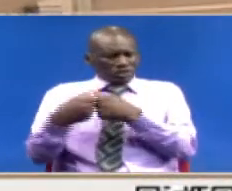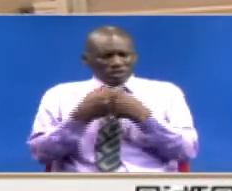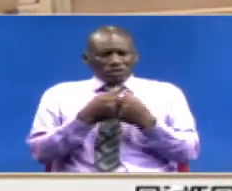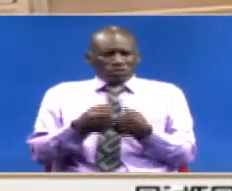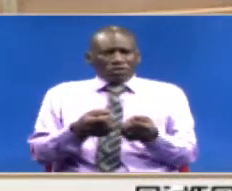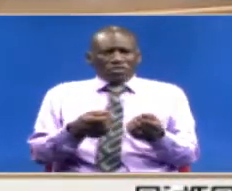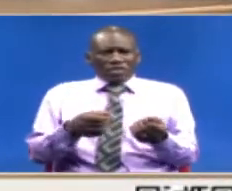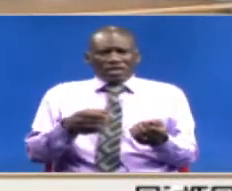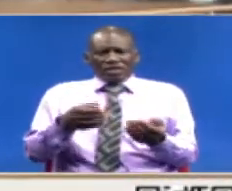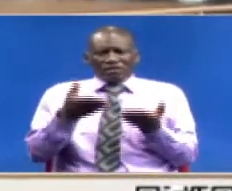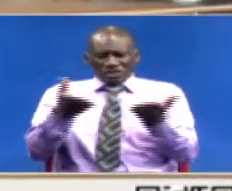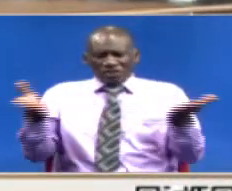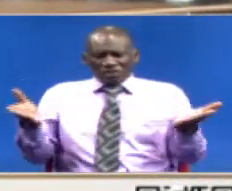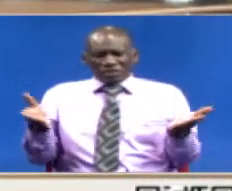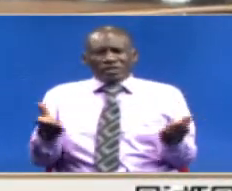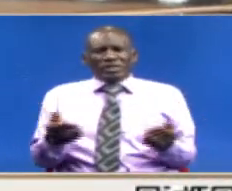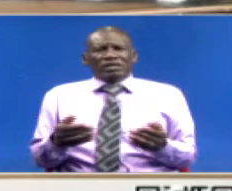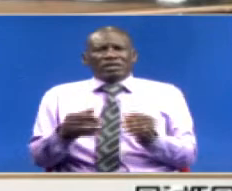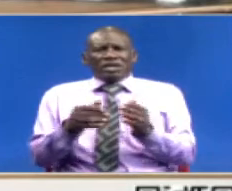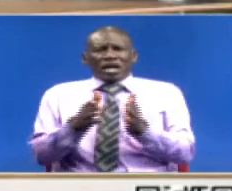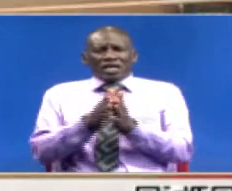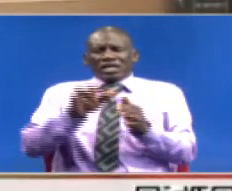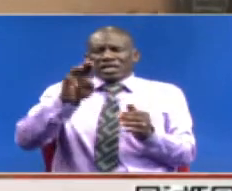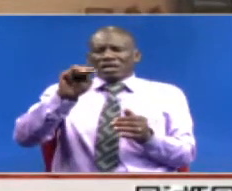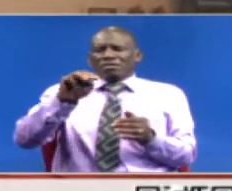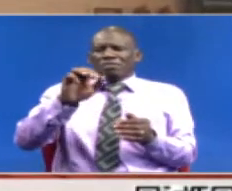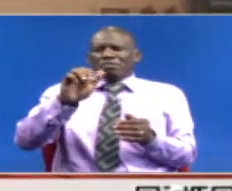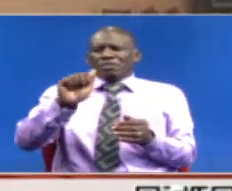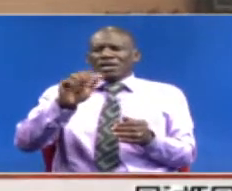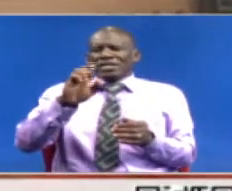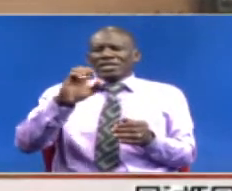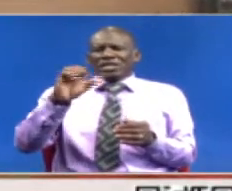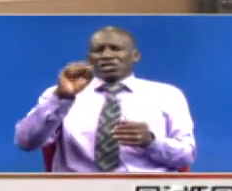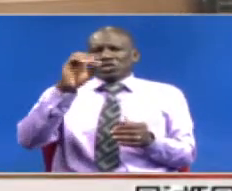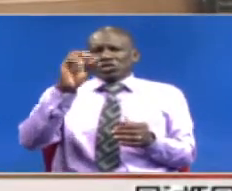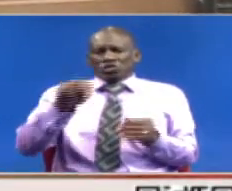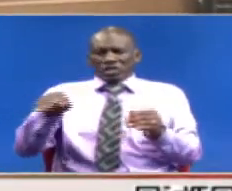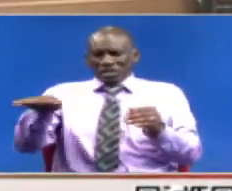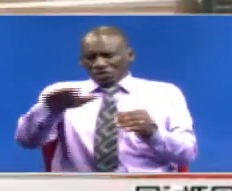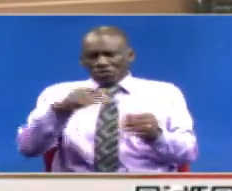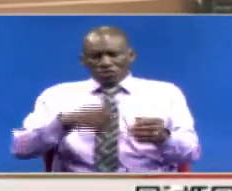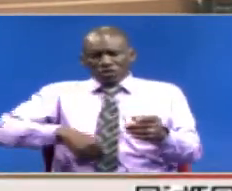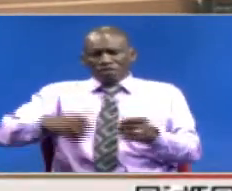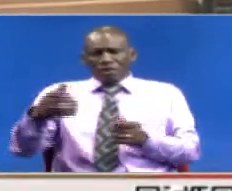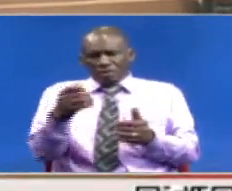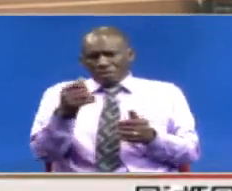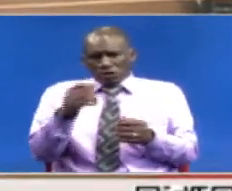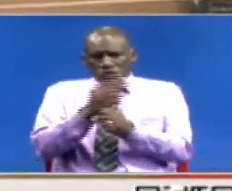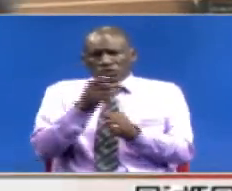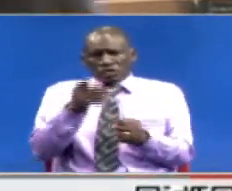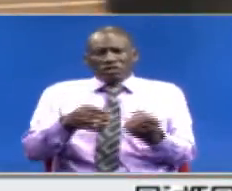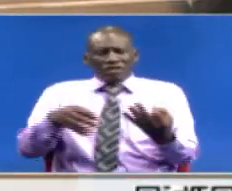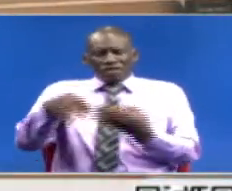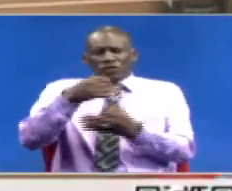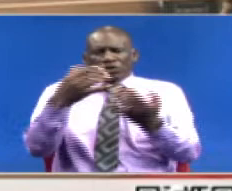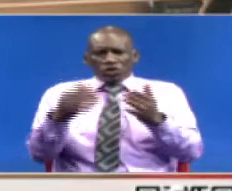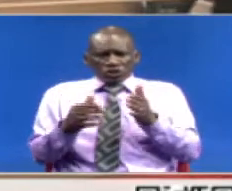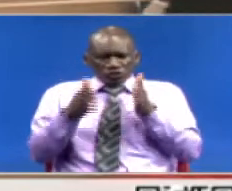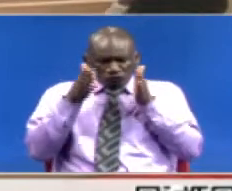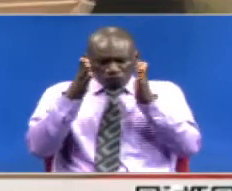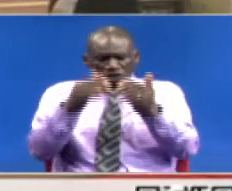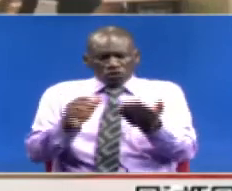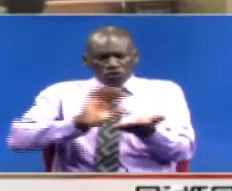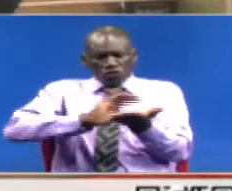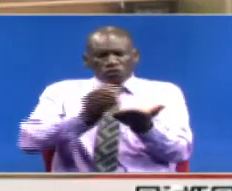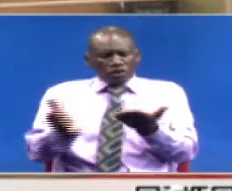and infrastructure. At the Madison grounds, they pay a fee to use the facility. For now, the federation is looking at fundraising to get